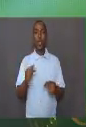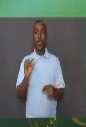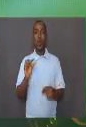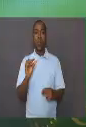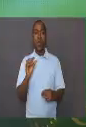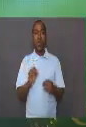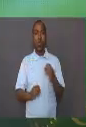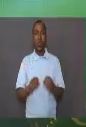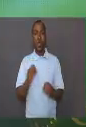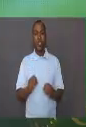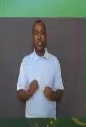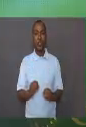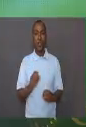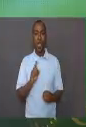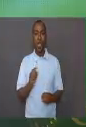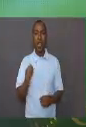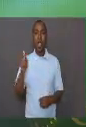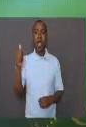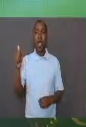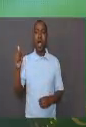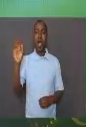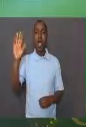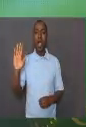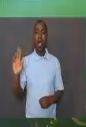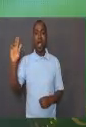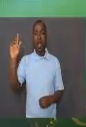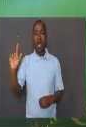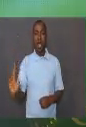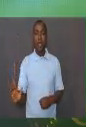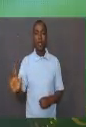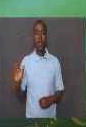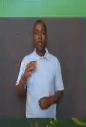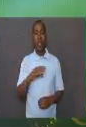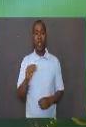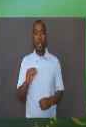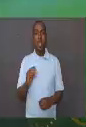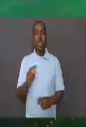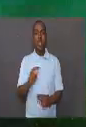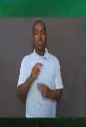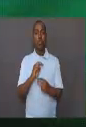microorganisms are agar media and nutrient broths.